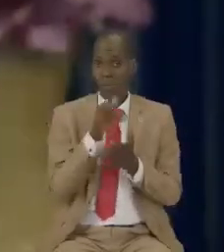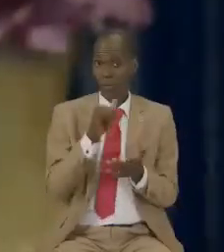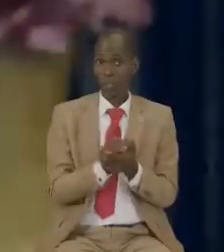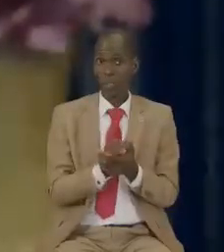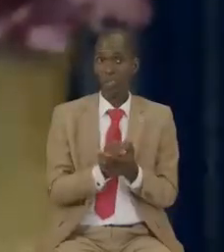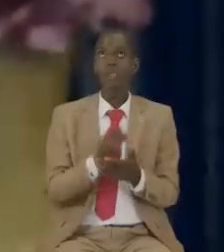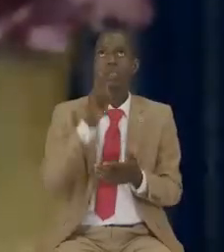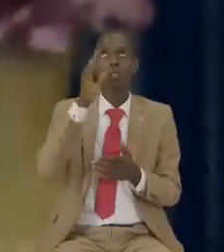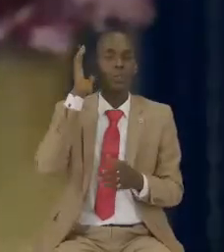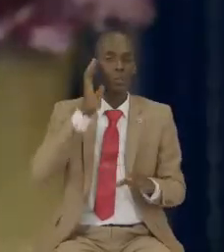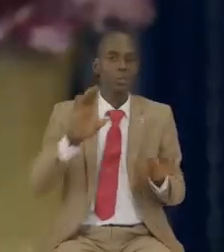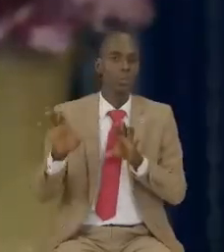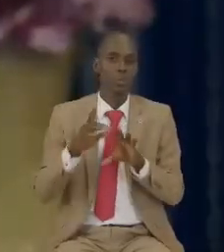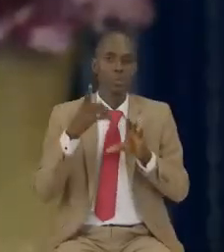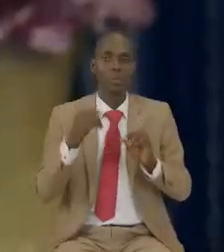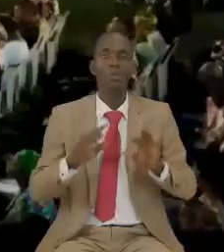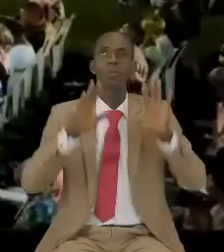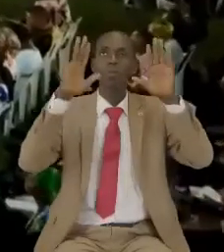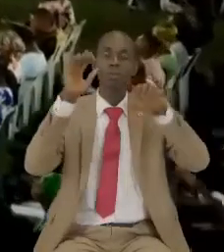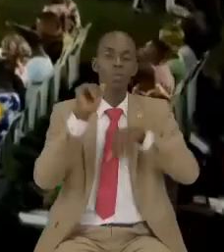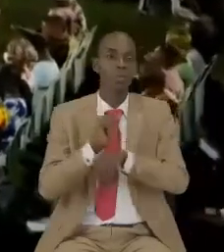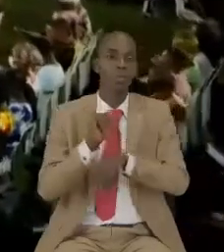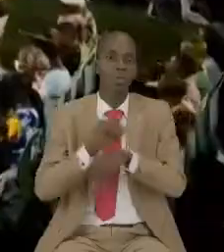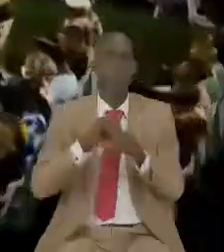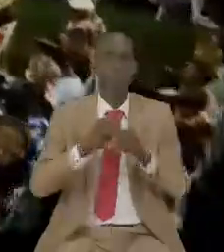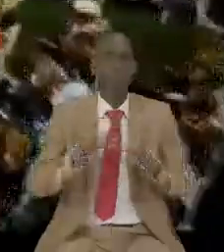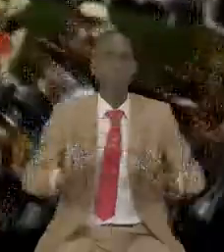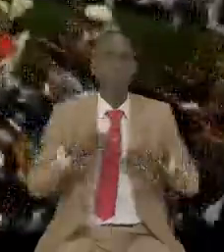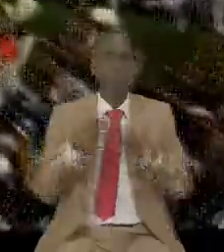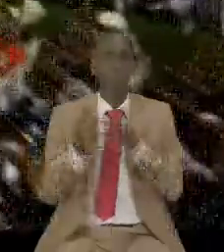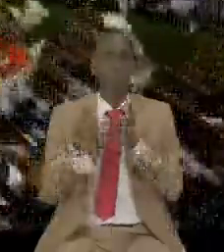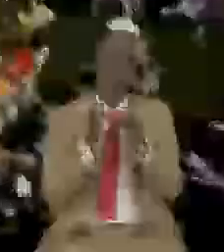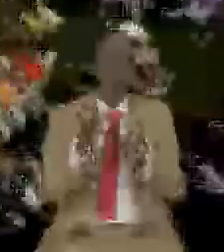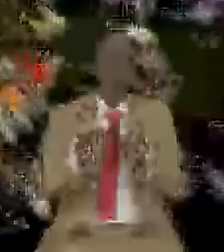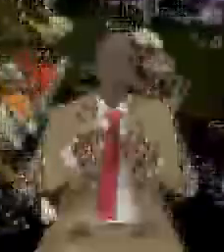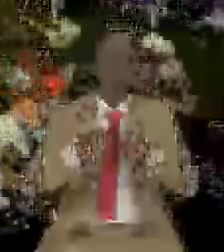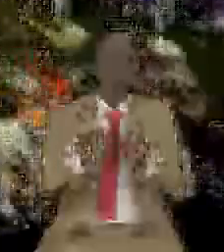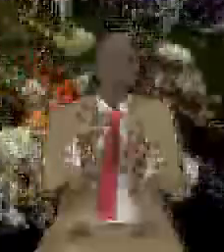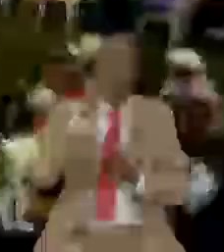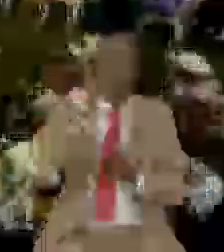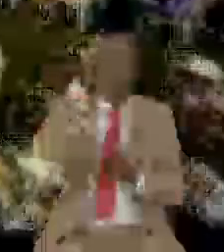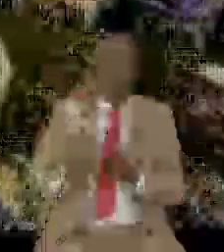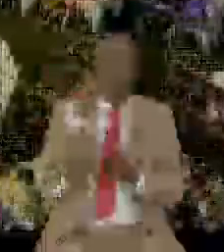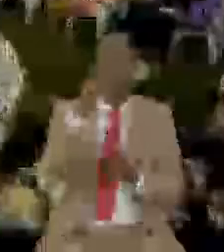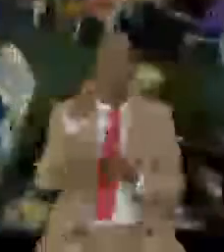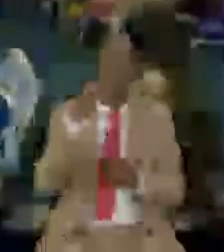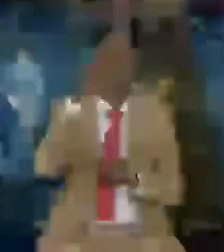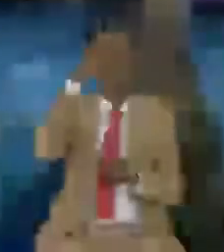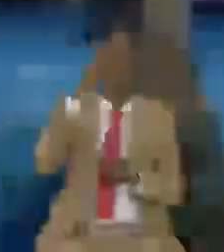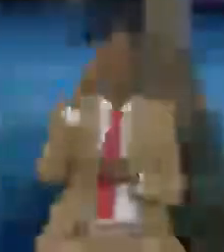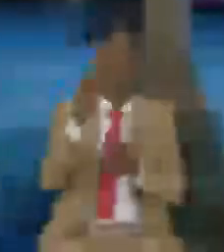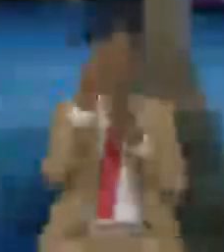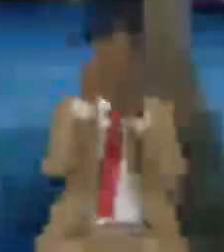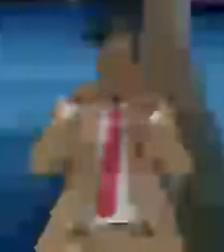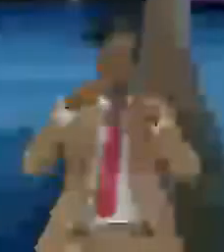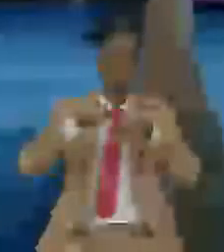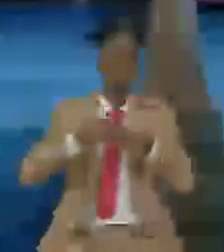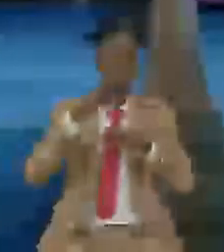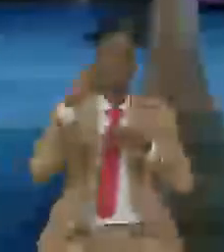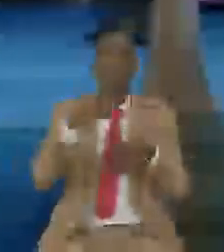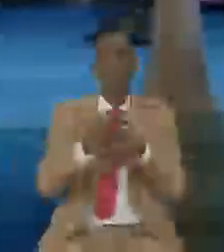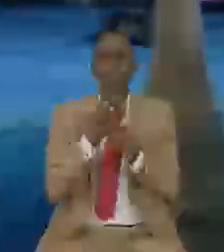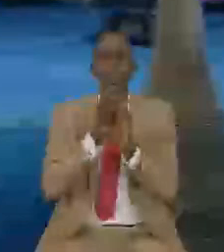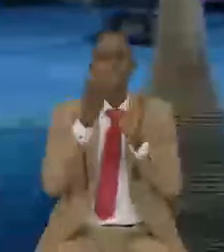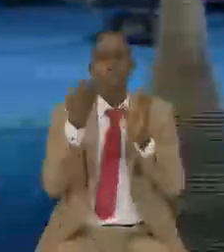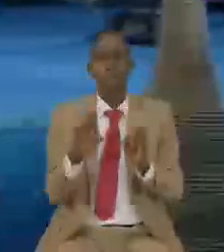the miraculous in your life. How God, the God of heaven, the creator of the heavens and the